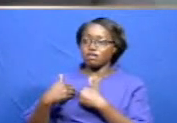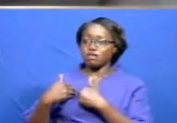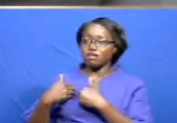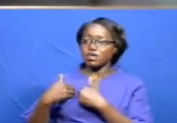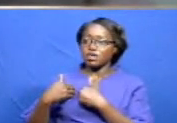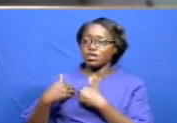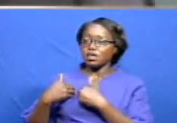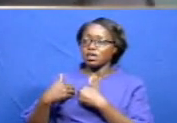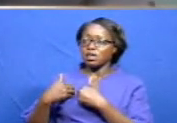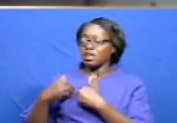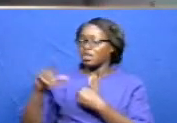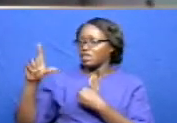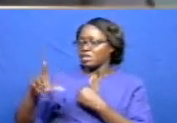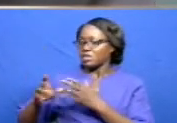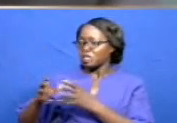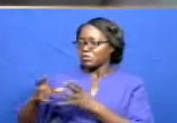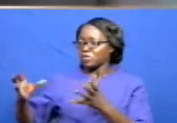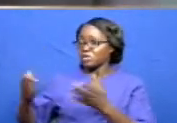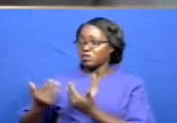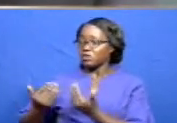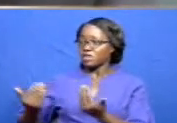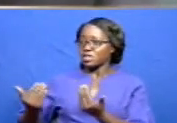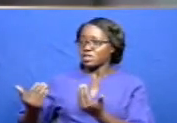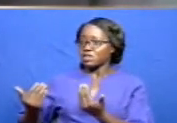inexpensive, or should I say less expensive devices,